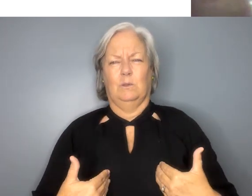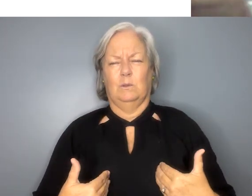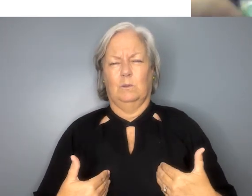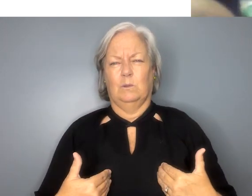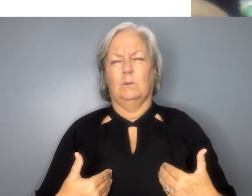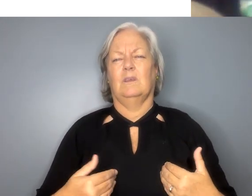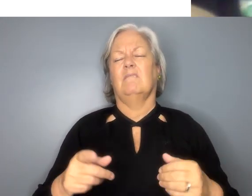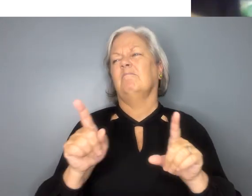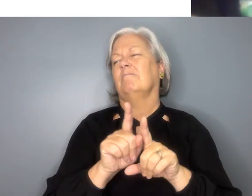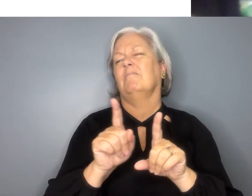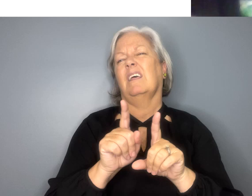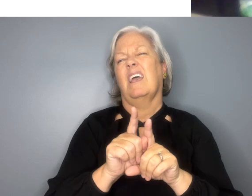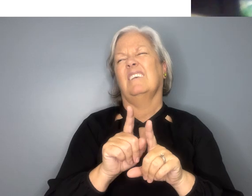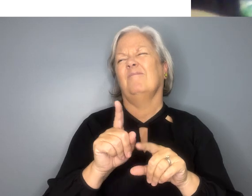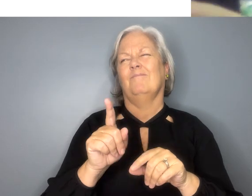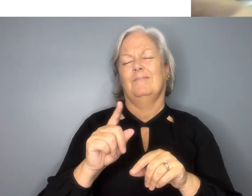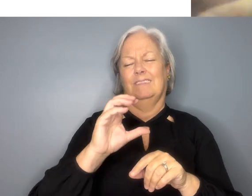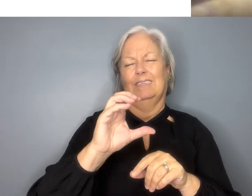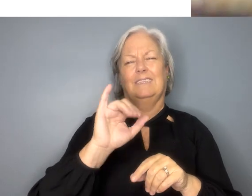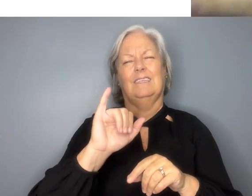the sense of civil action.